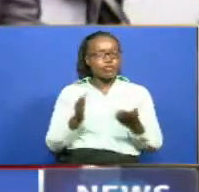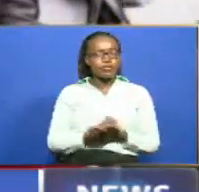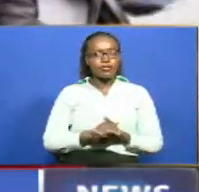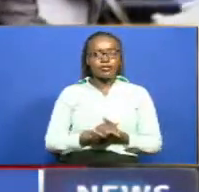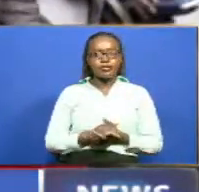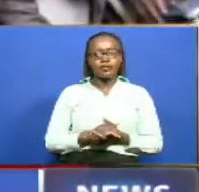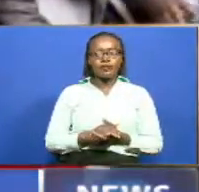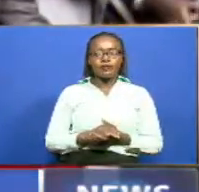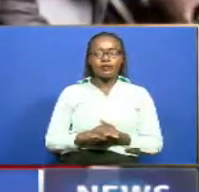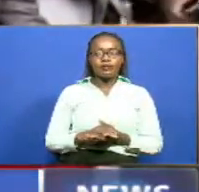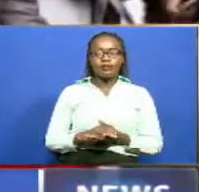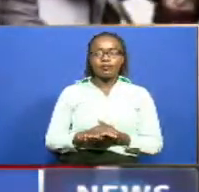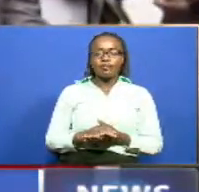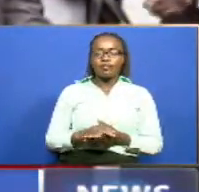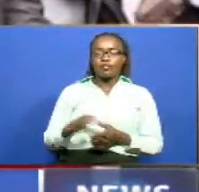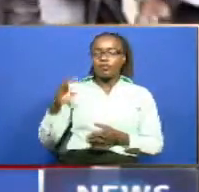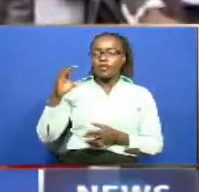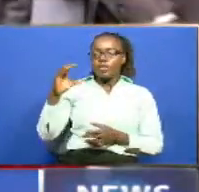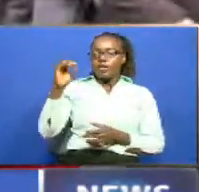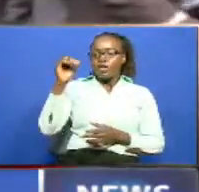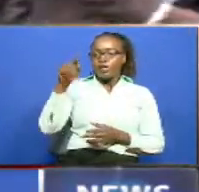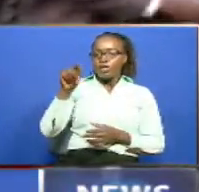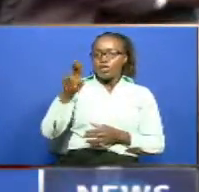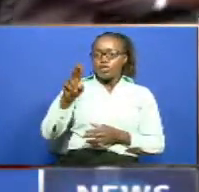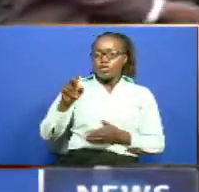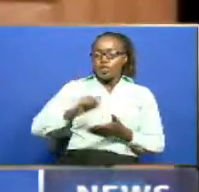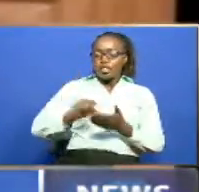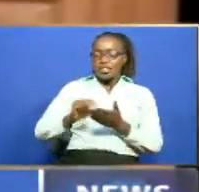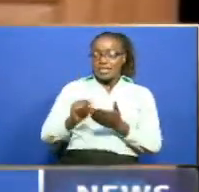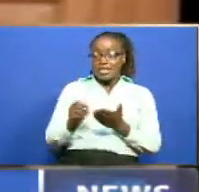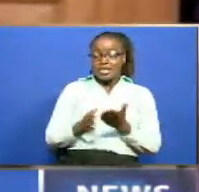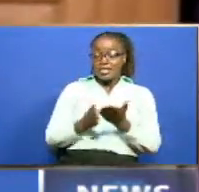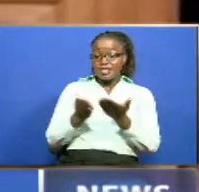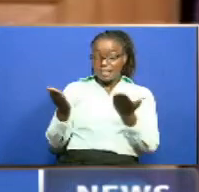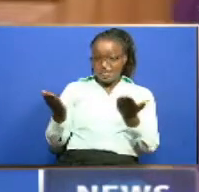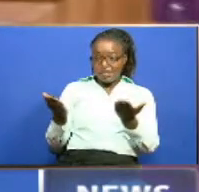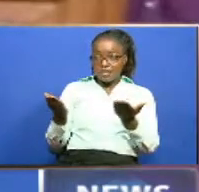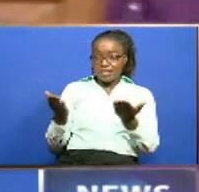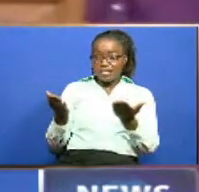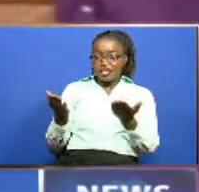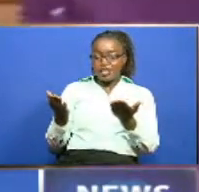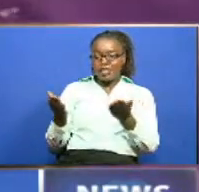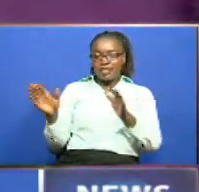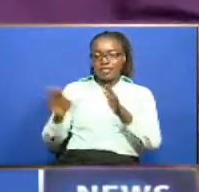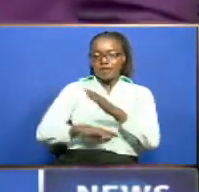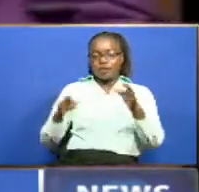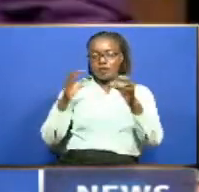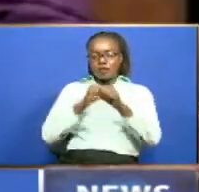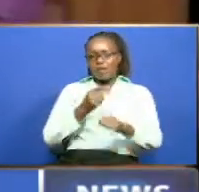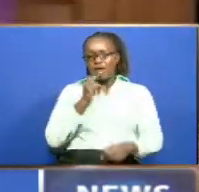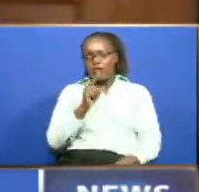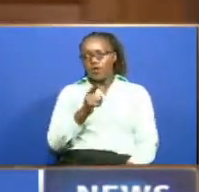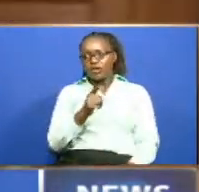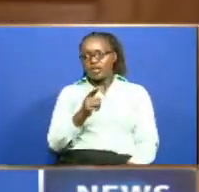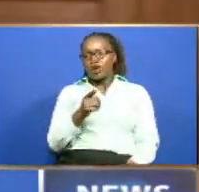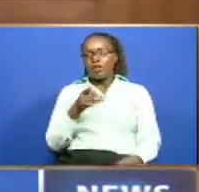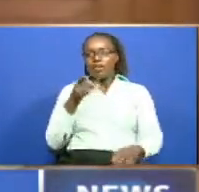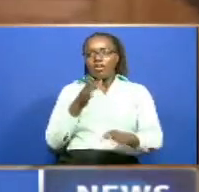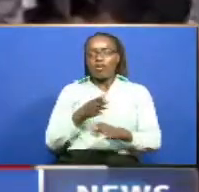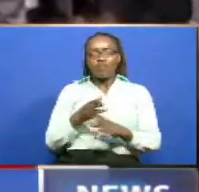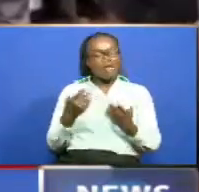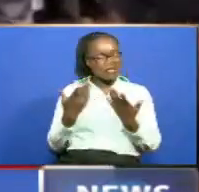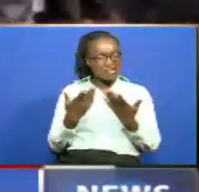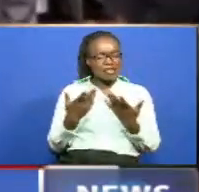hapa. Meanwhile, COTU Secretary General Francis Atwoli has hit out at the Deputy President over his hustler